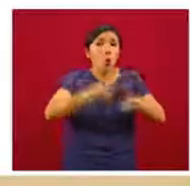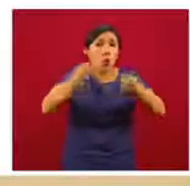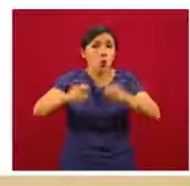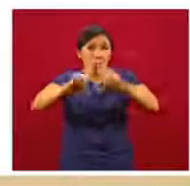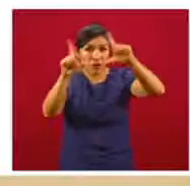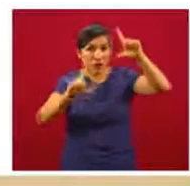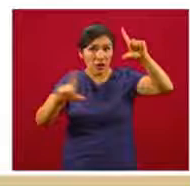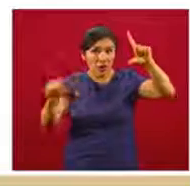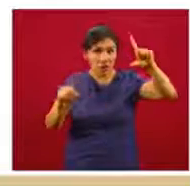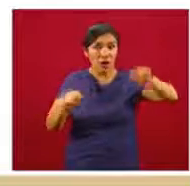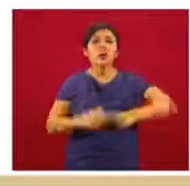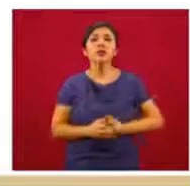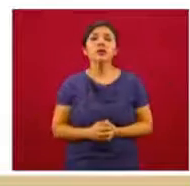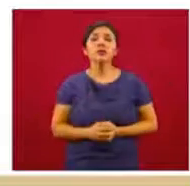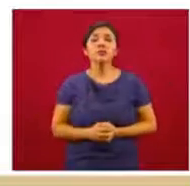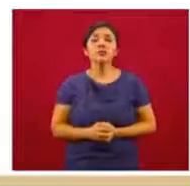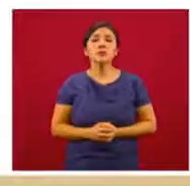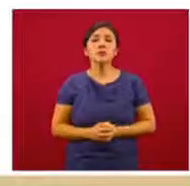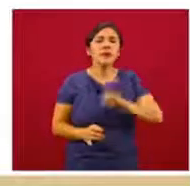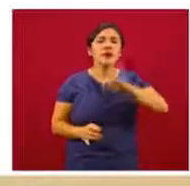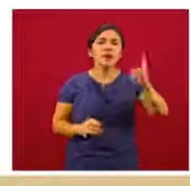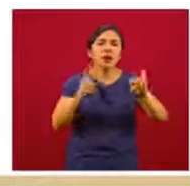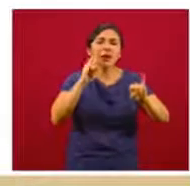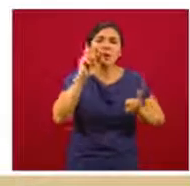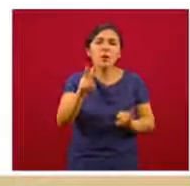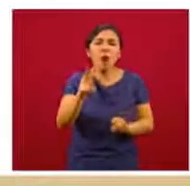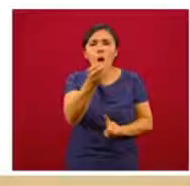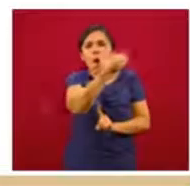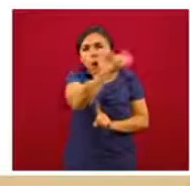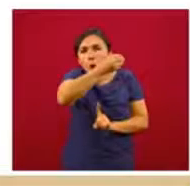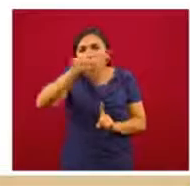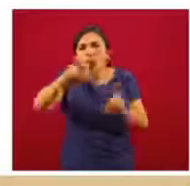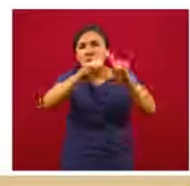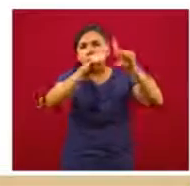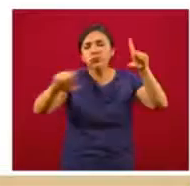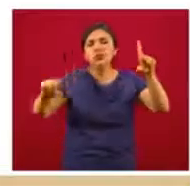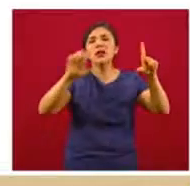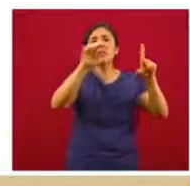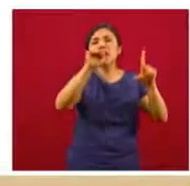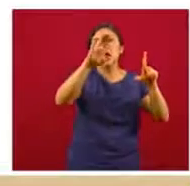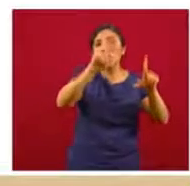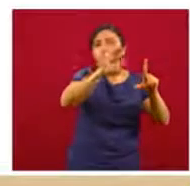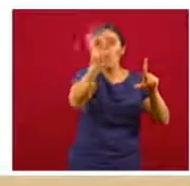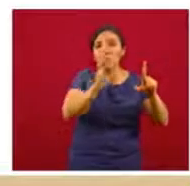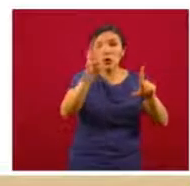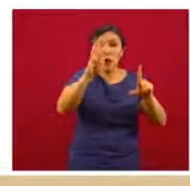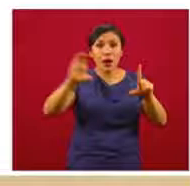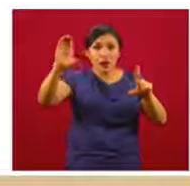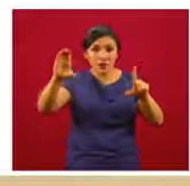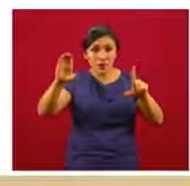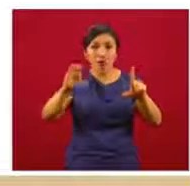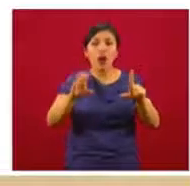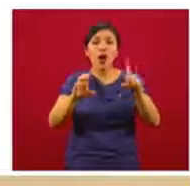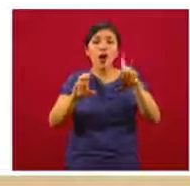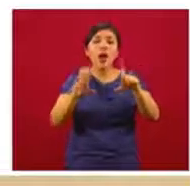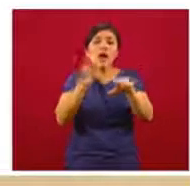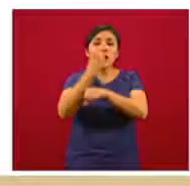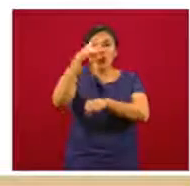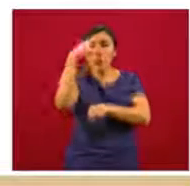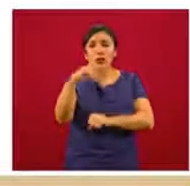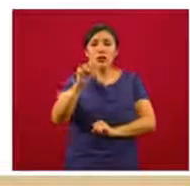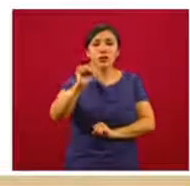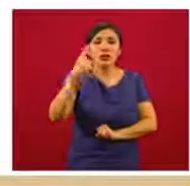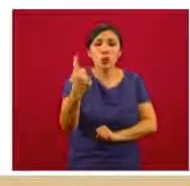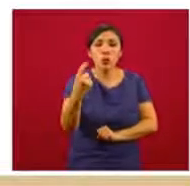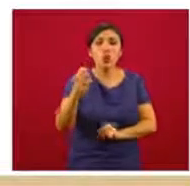ICU, 35% of national occupancy on the right, and on the left, we can get to see the order of 69% for